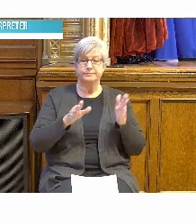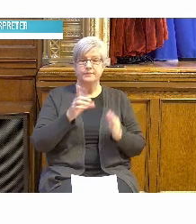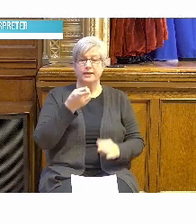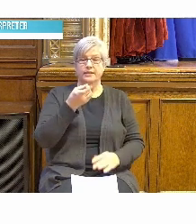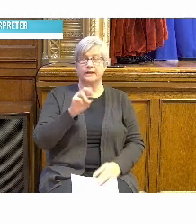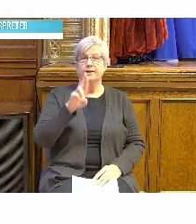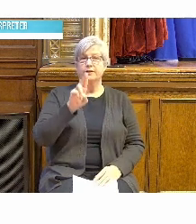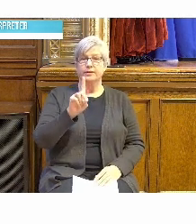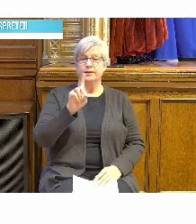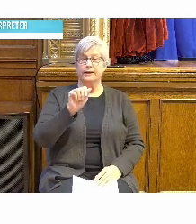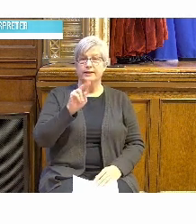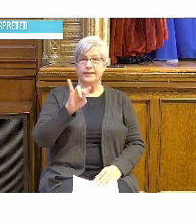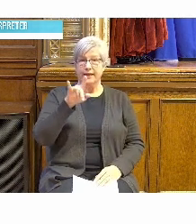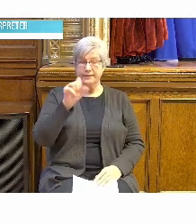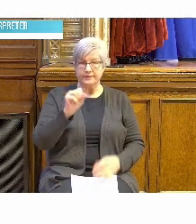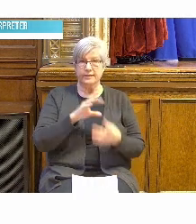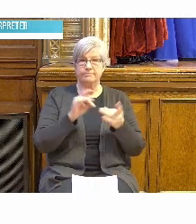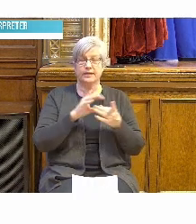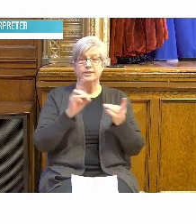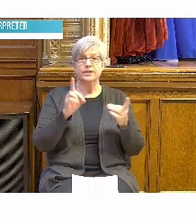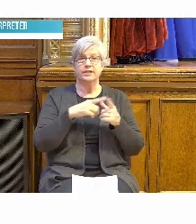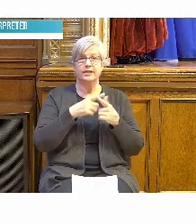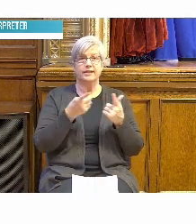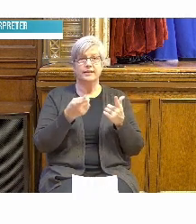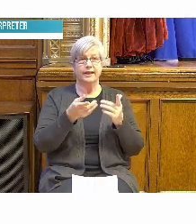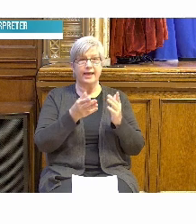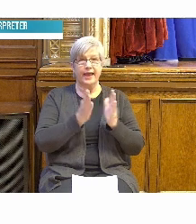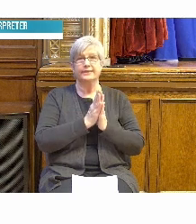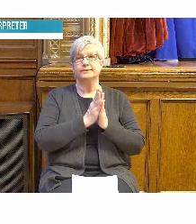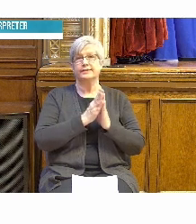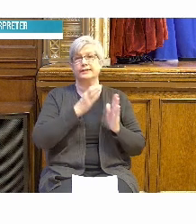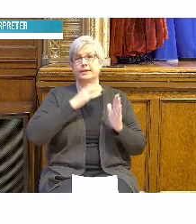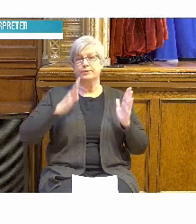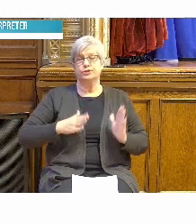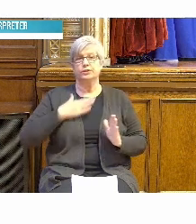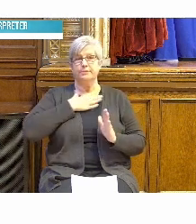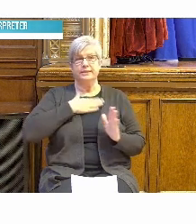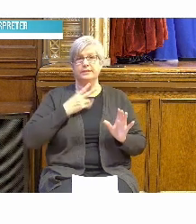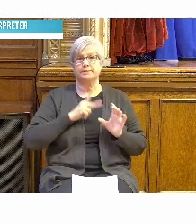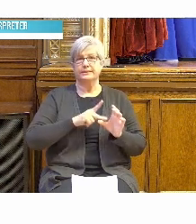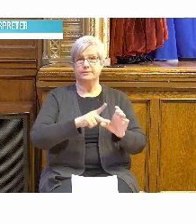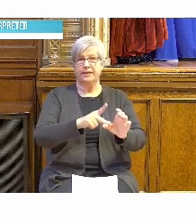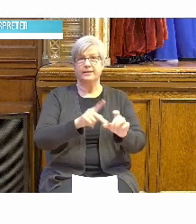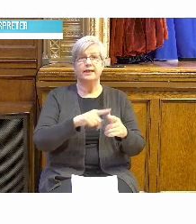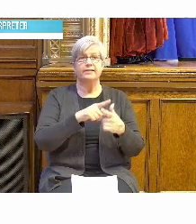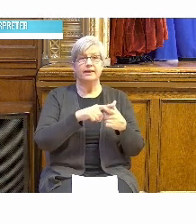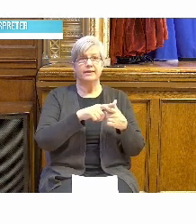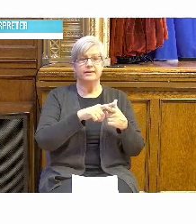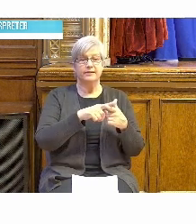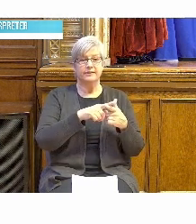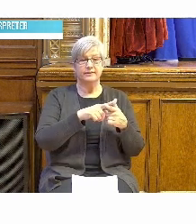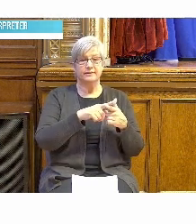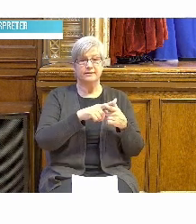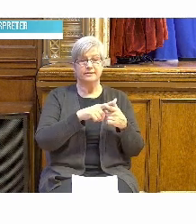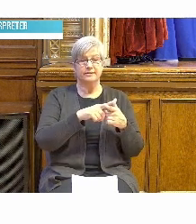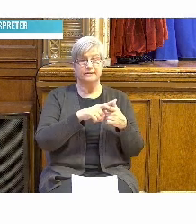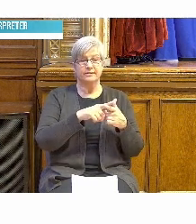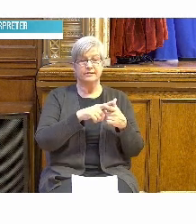had mentioned, and then imploring commissioners to participate, and then also taking up